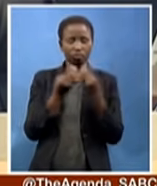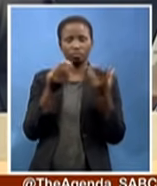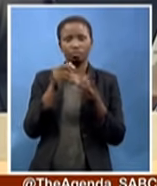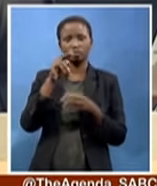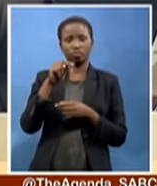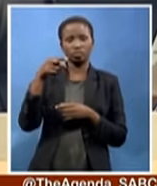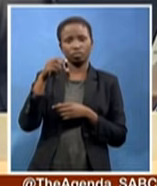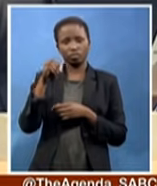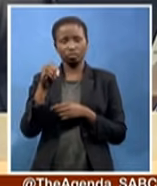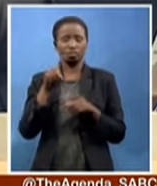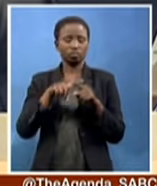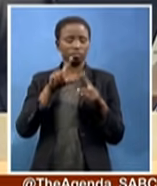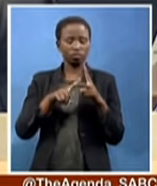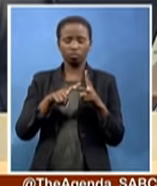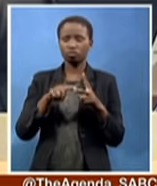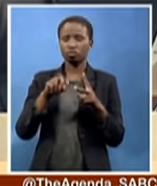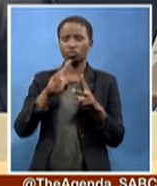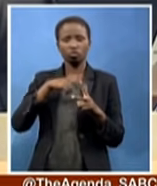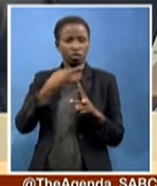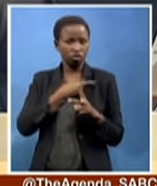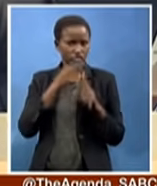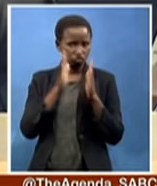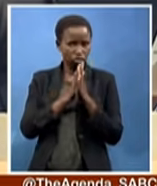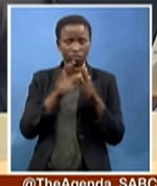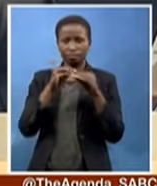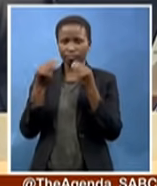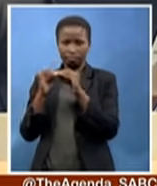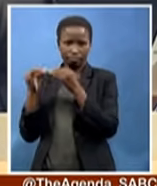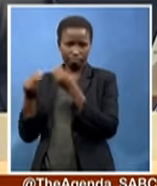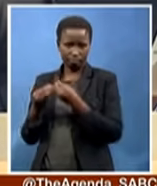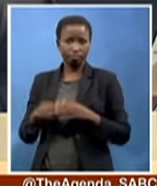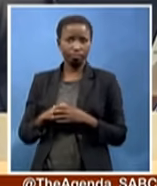Corruption is, by its nature, a covert activity.